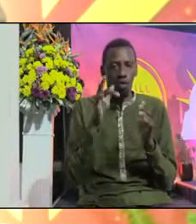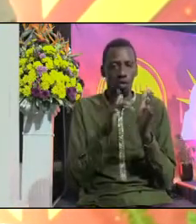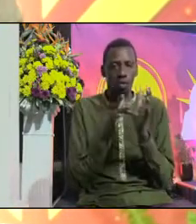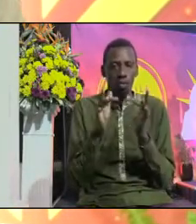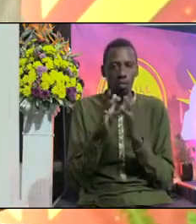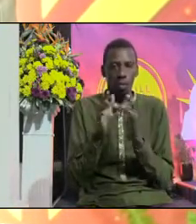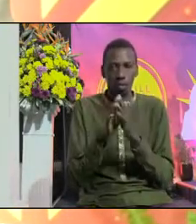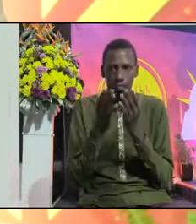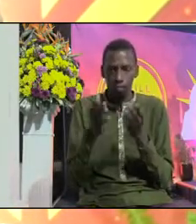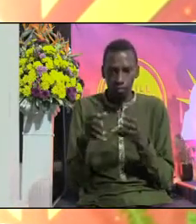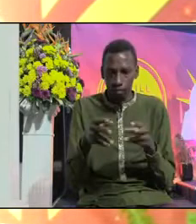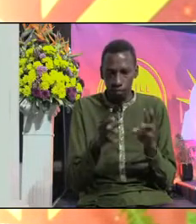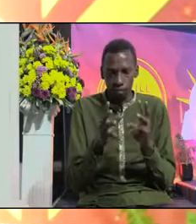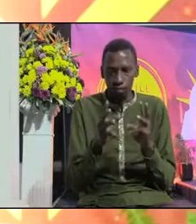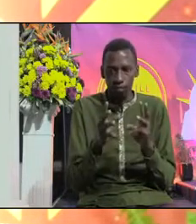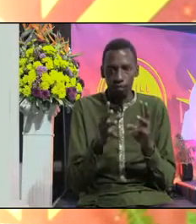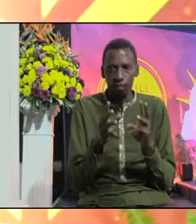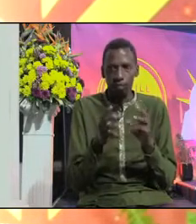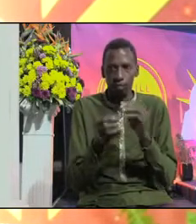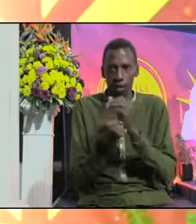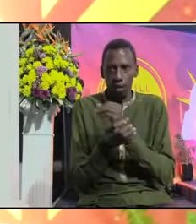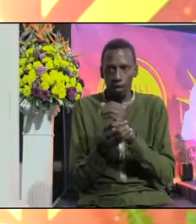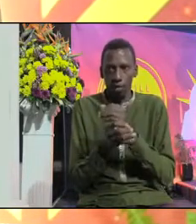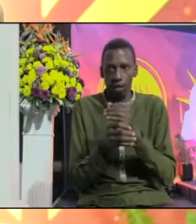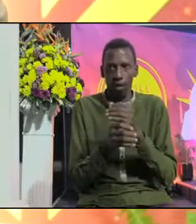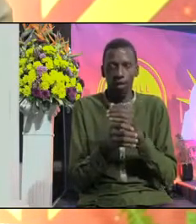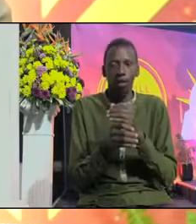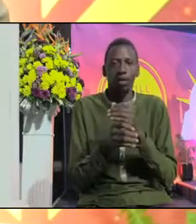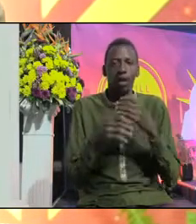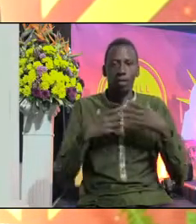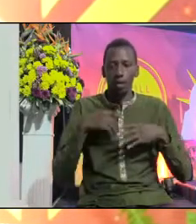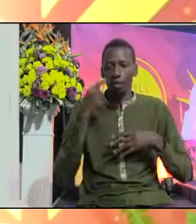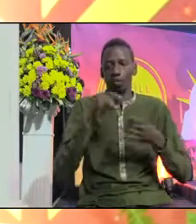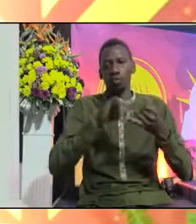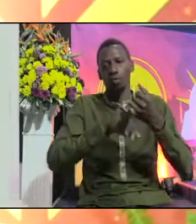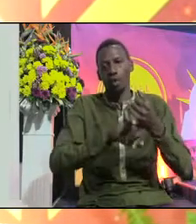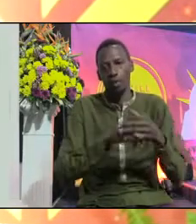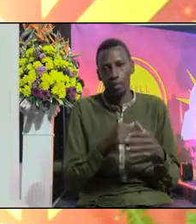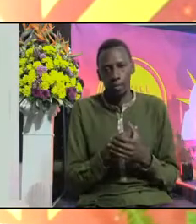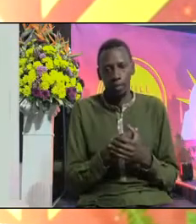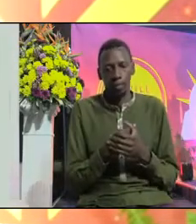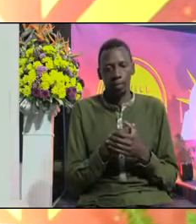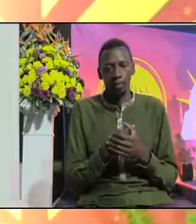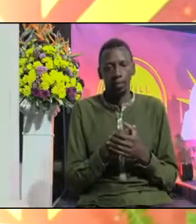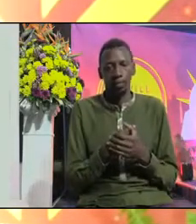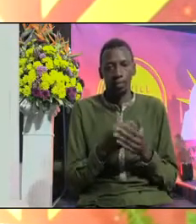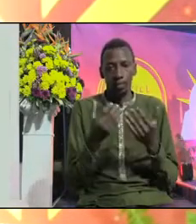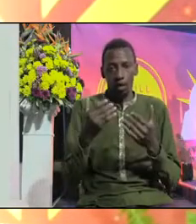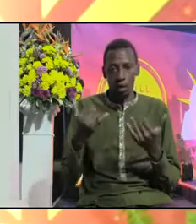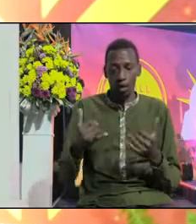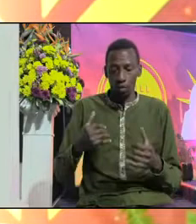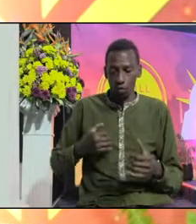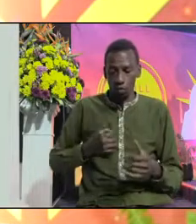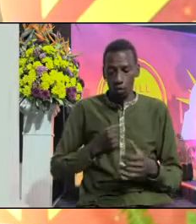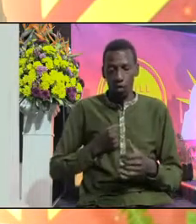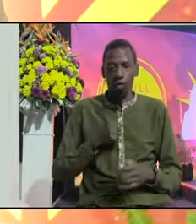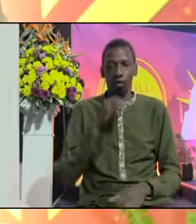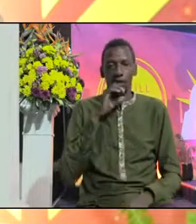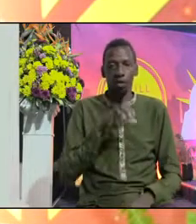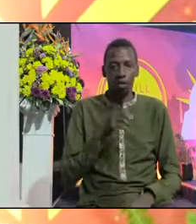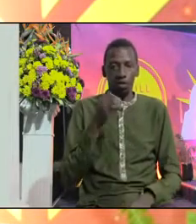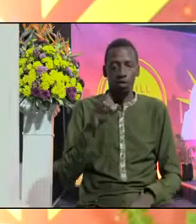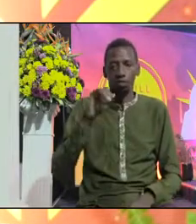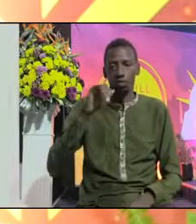defined married couples. Now Joseph, son of Jacob, whom